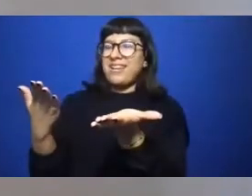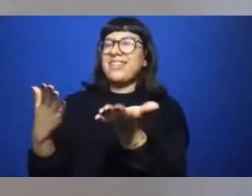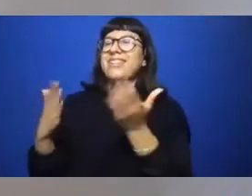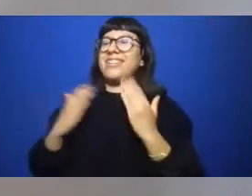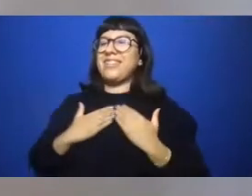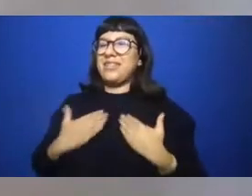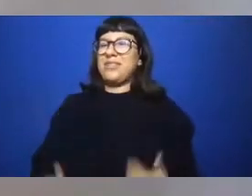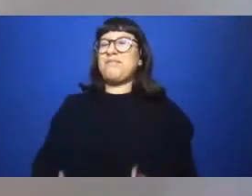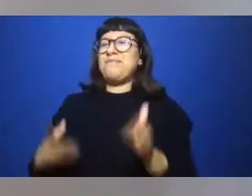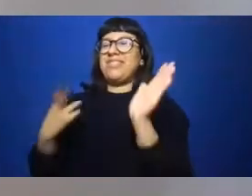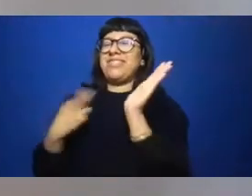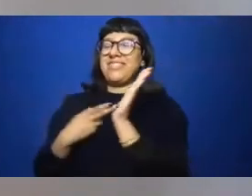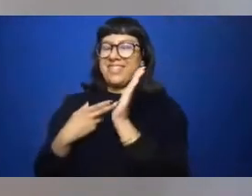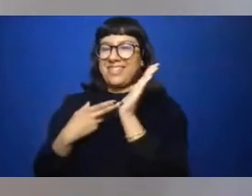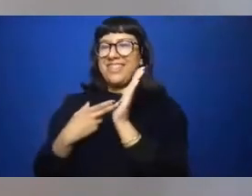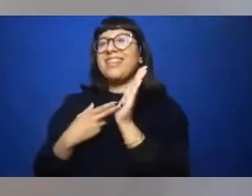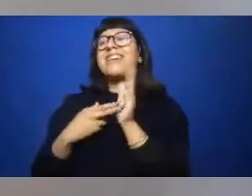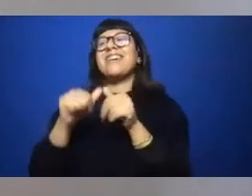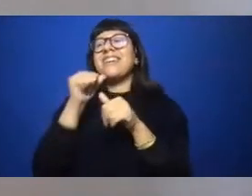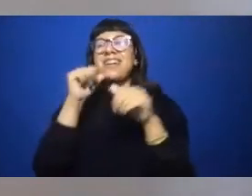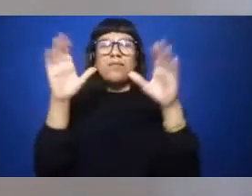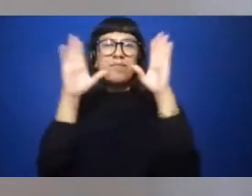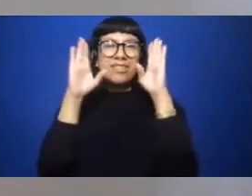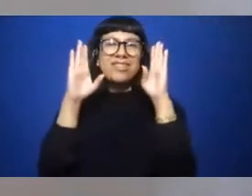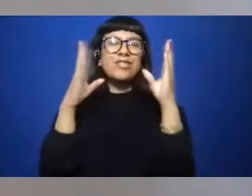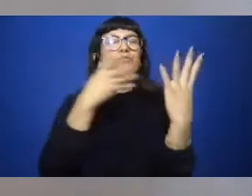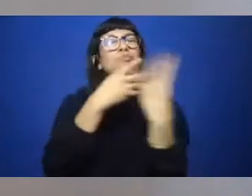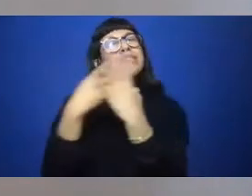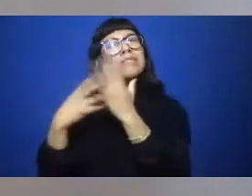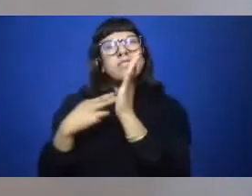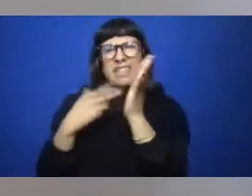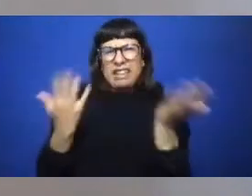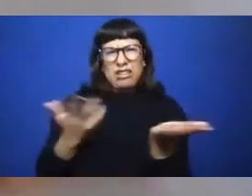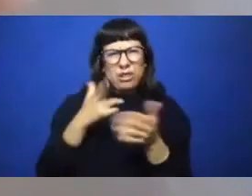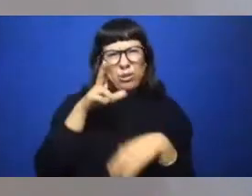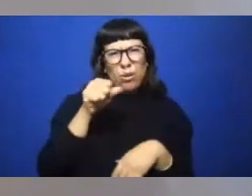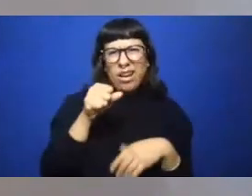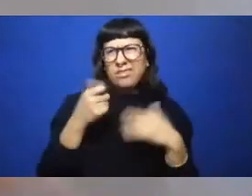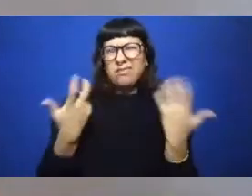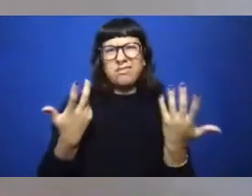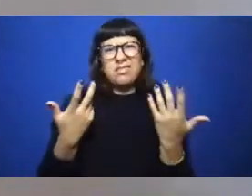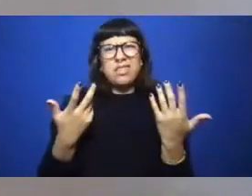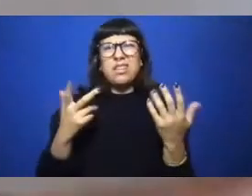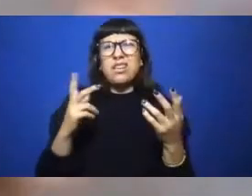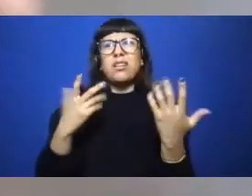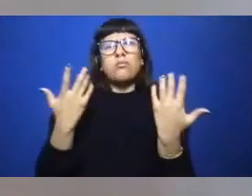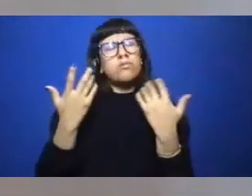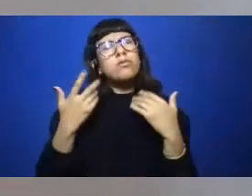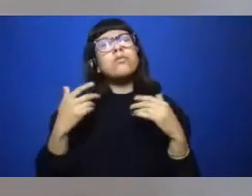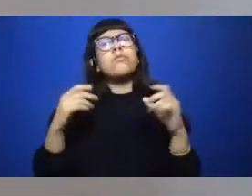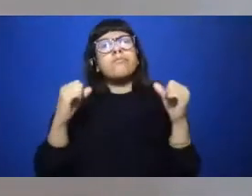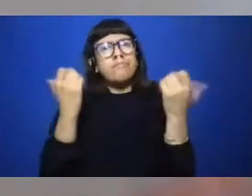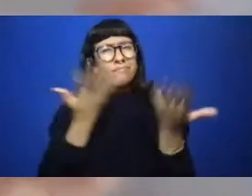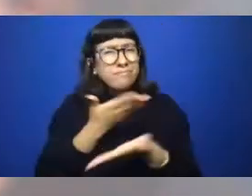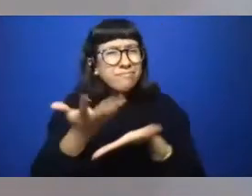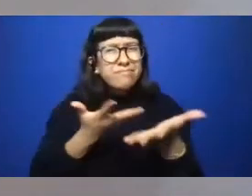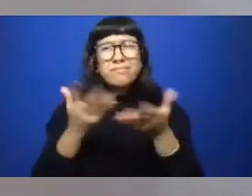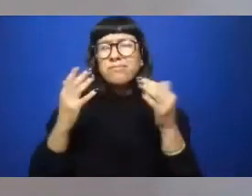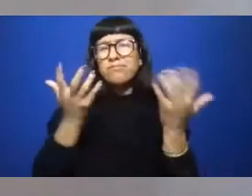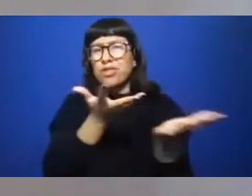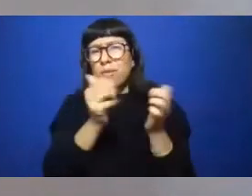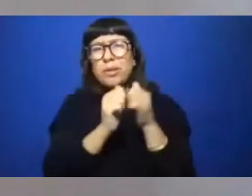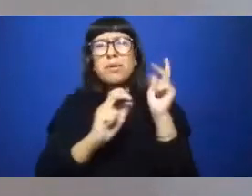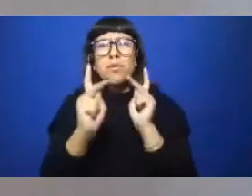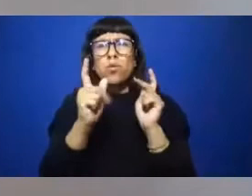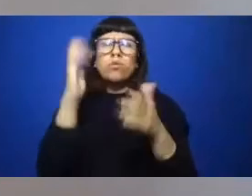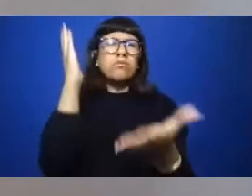we paying attention to prison conditions here? As folks are fighting to get people to decarcerate, to get states to decarcerate and to